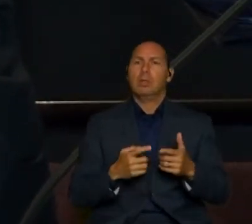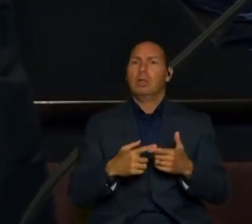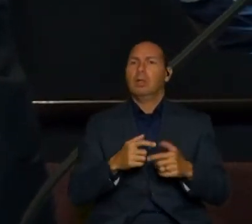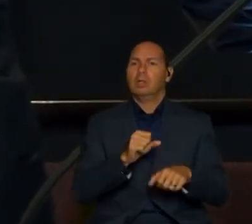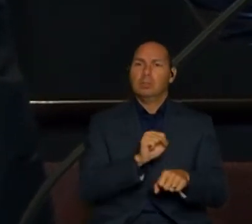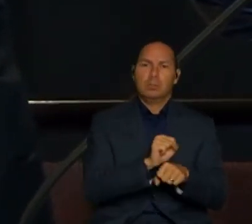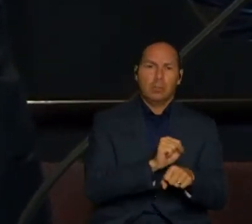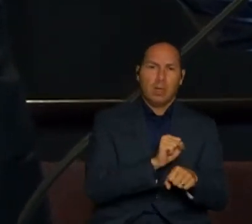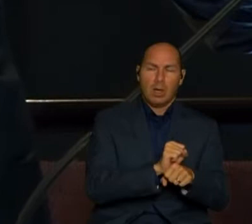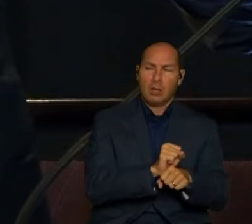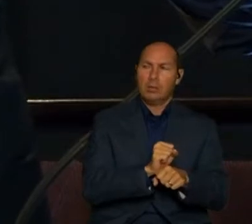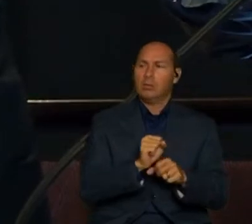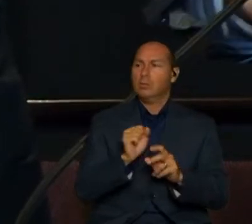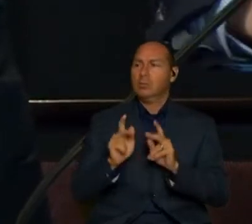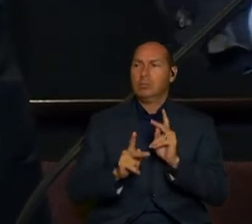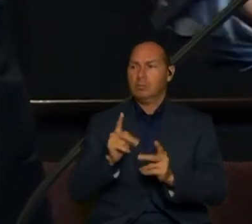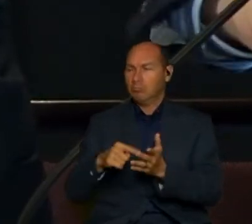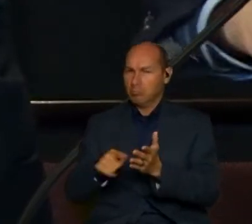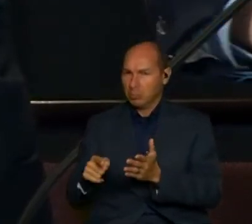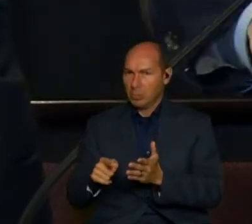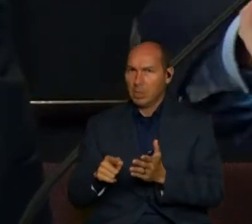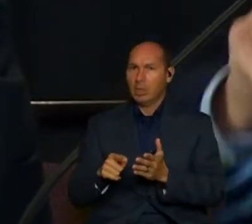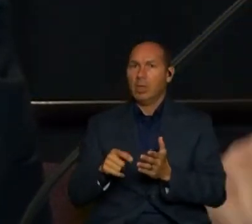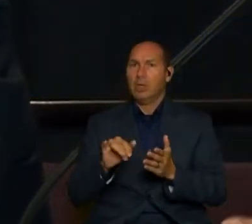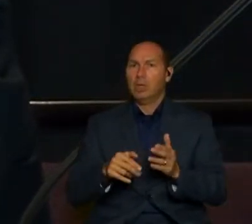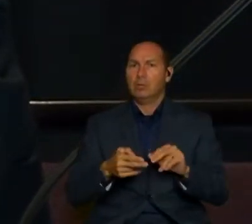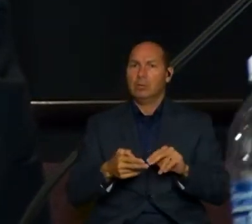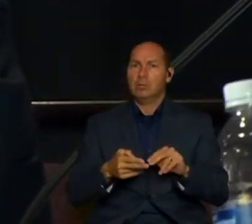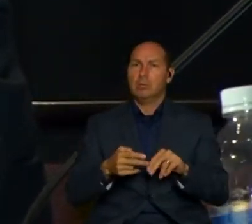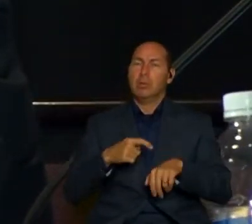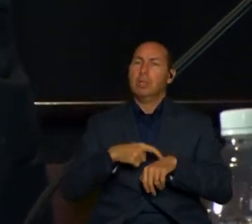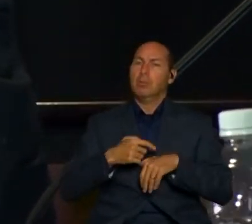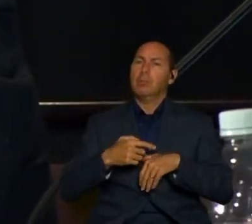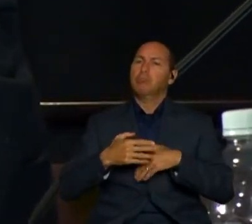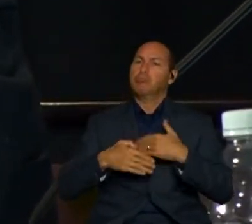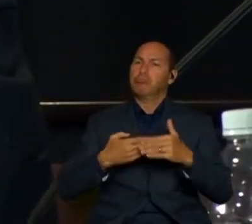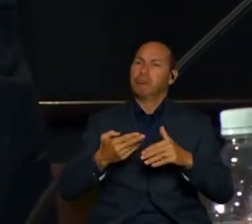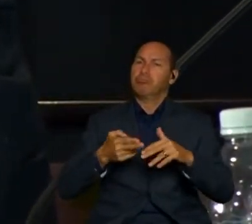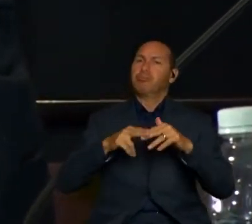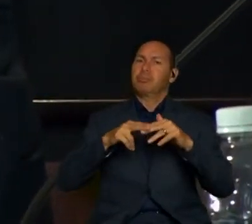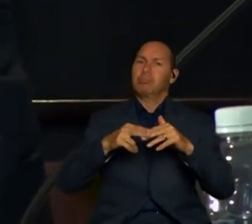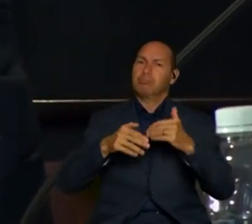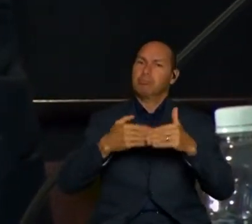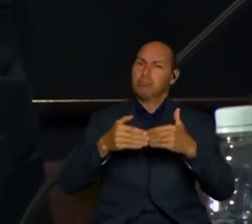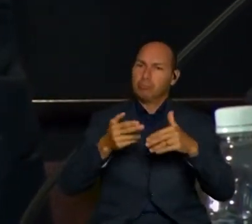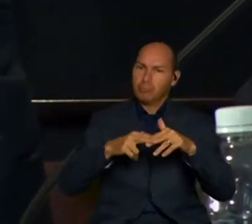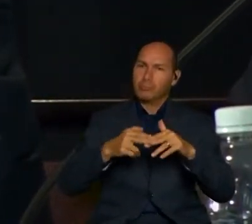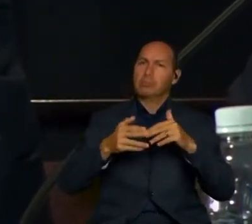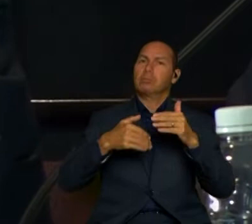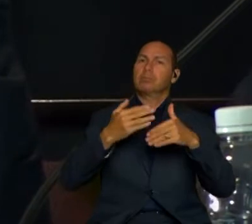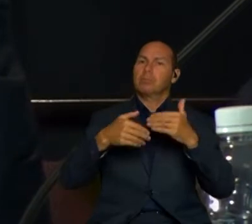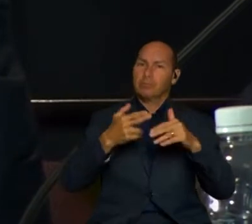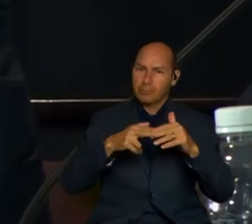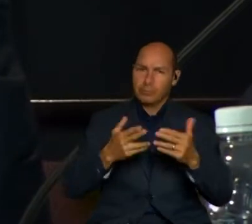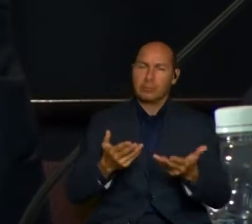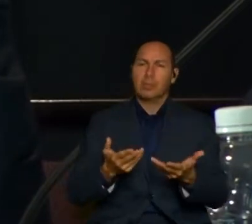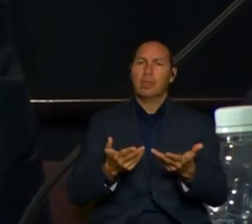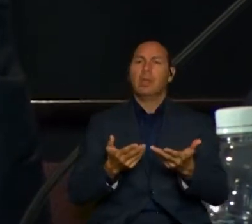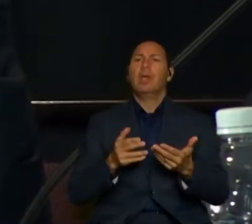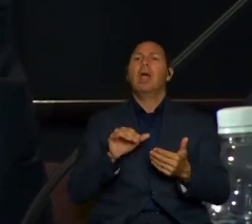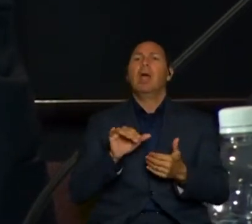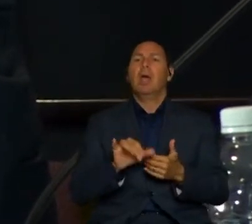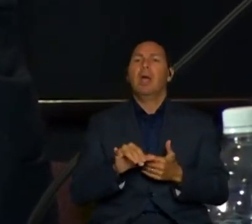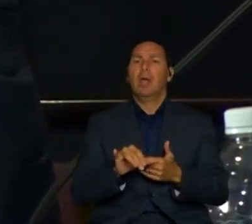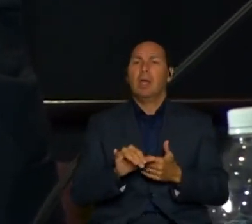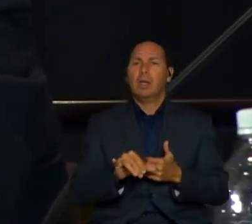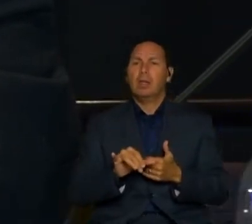labor and human capital costs, et cetera, go up over time. Therefore, we need to work together to ensure that those increases